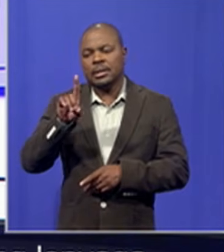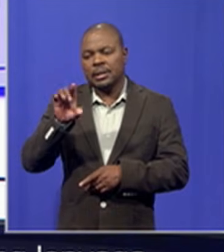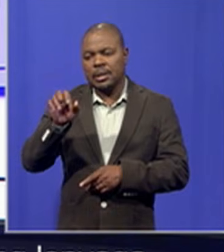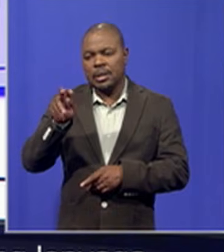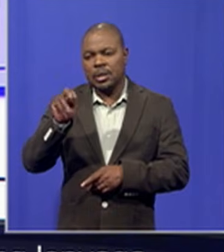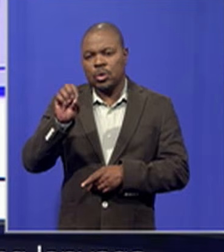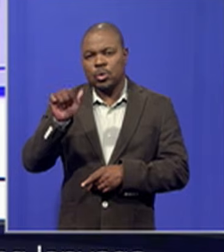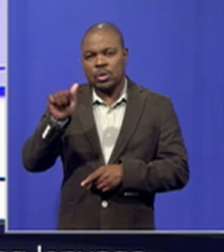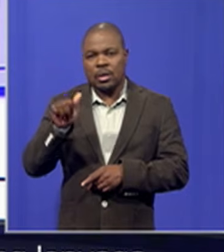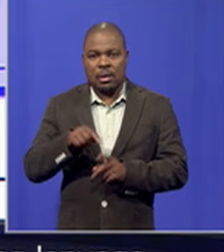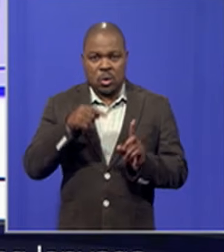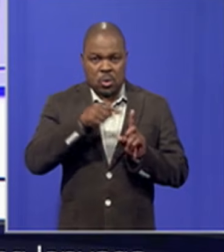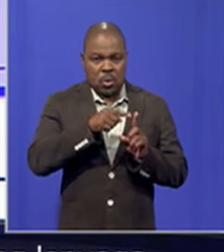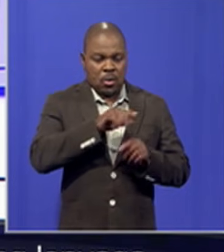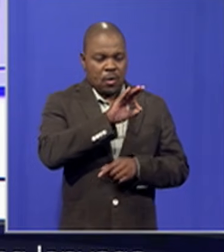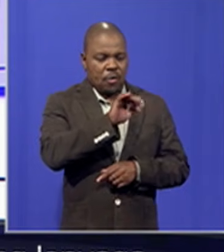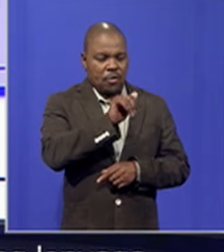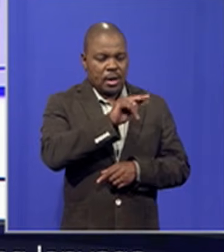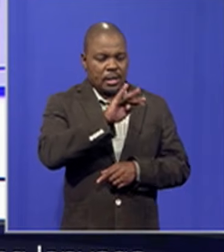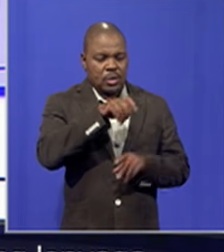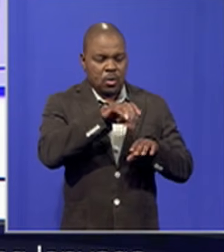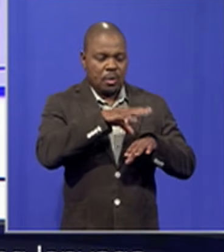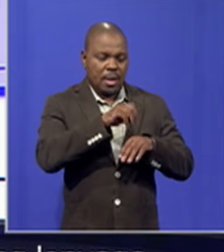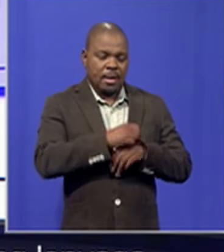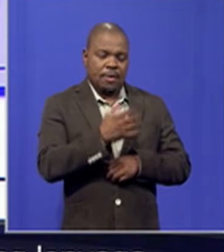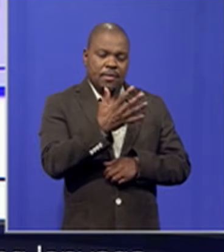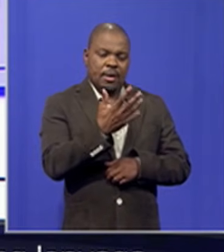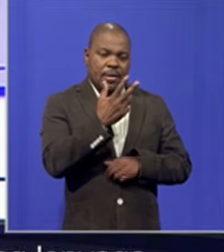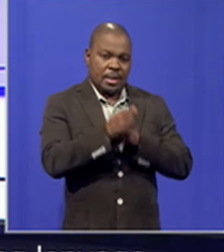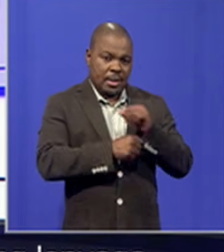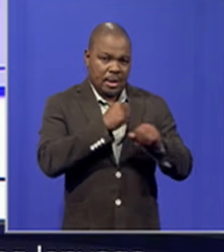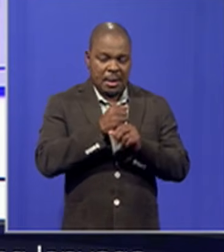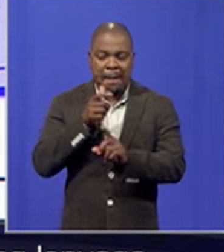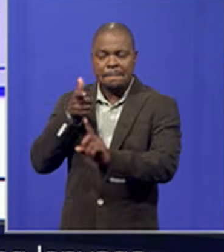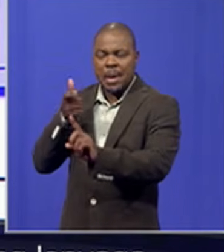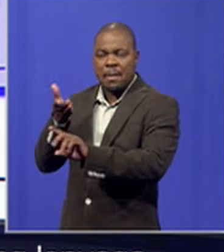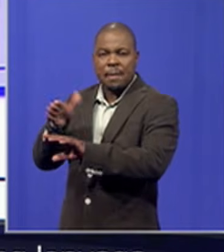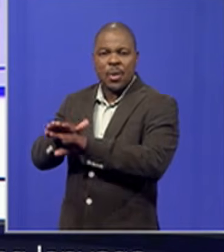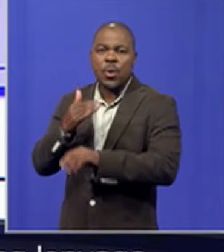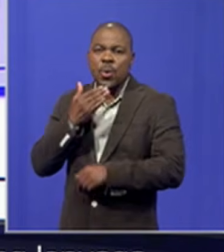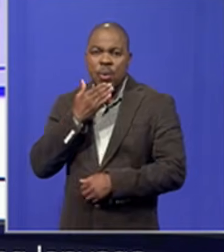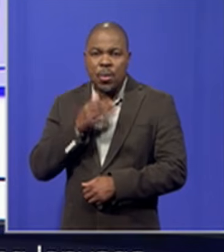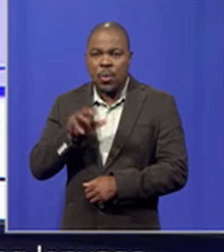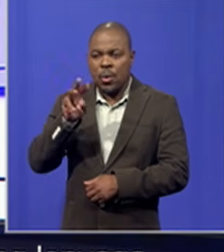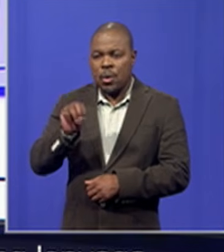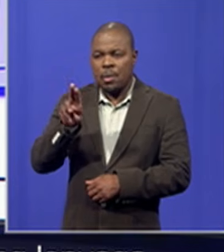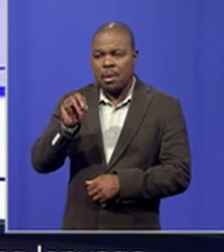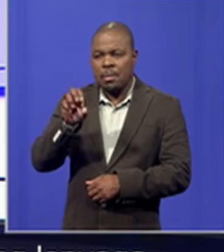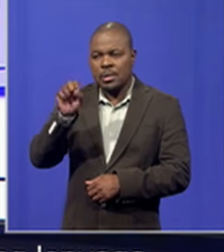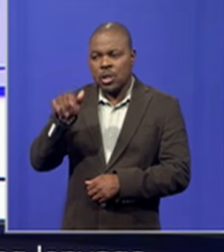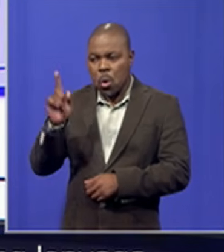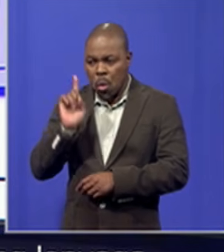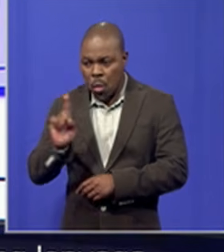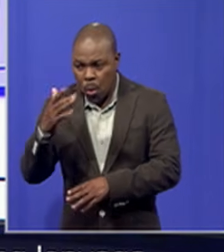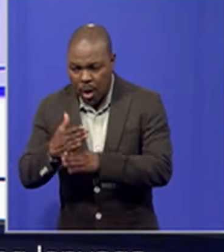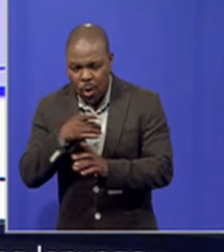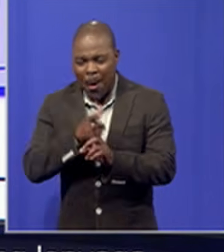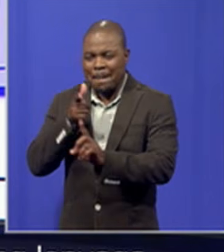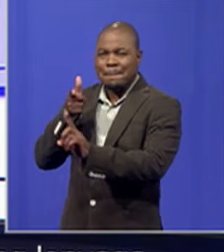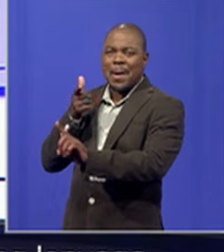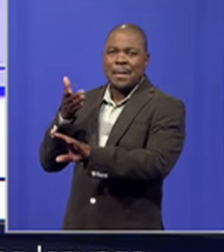Seribishane wa mengwaga e 55 o thuntšitše le go bolaya Mamsi Seribishane nakong ya ge a tsena mošomong wa gagwe ka bookelong.